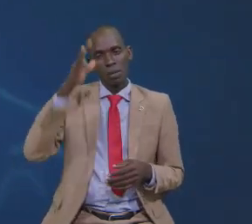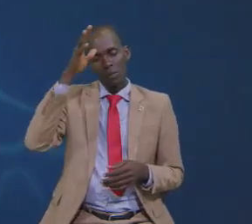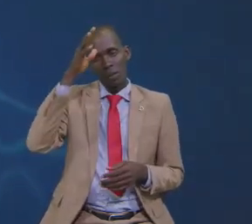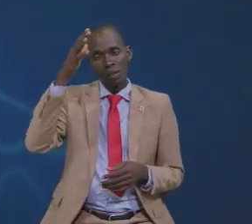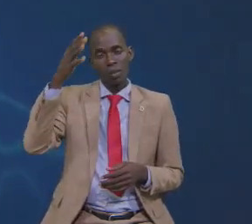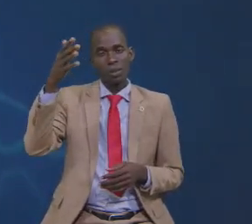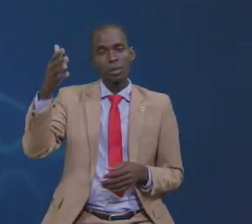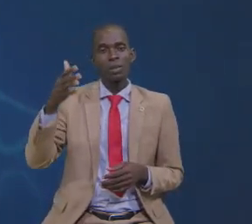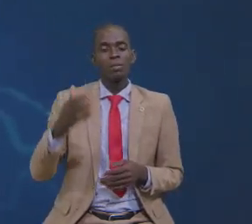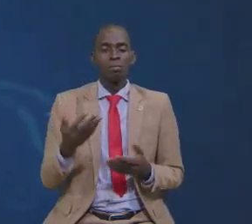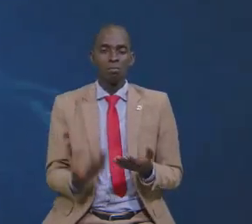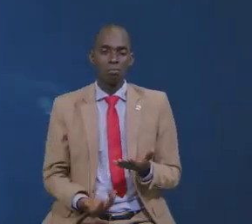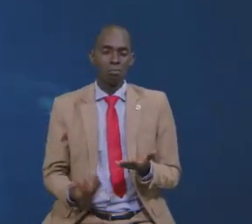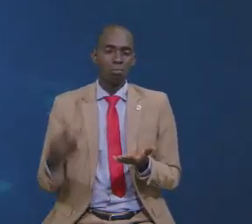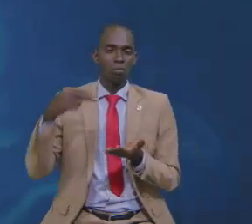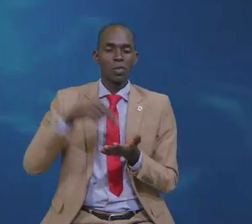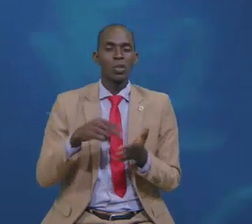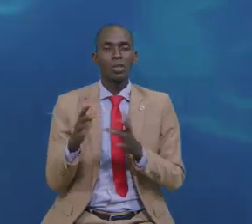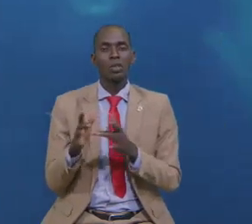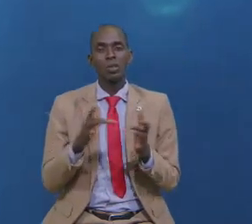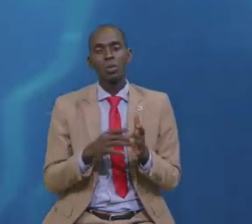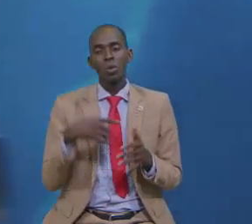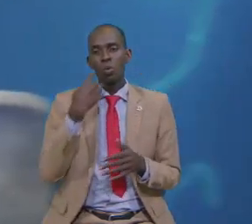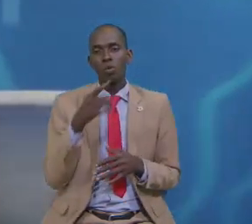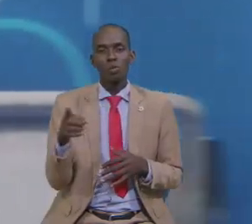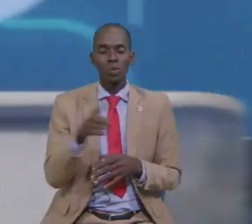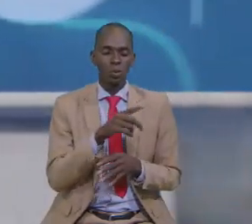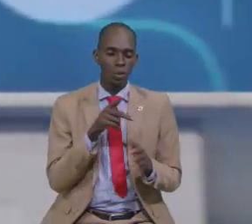up Jesus whom he is